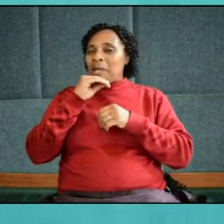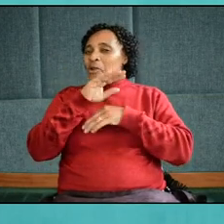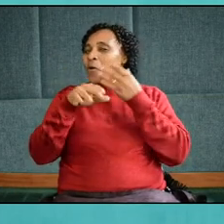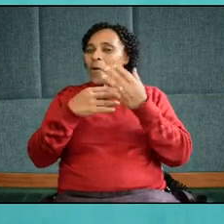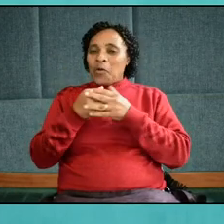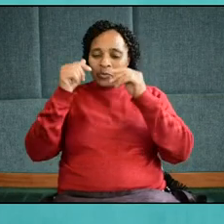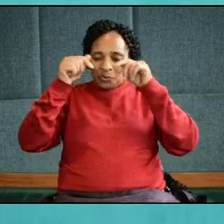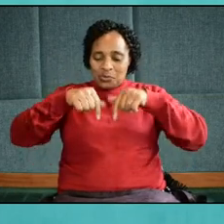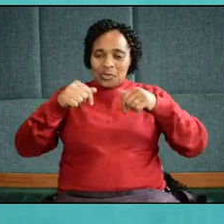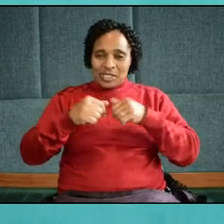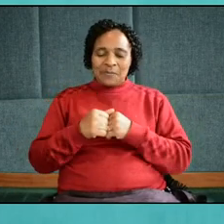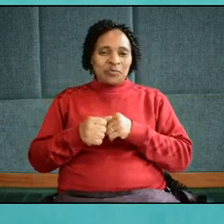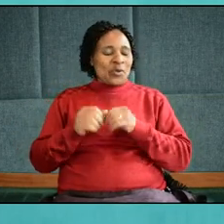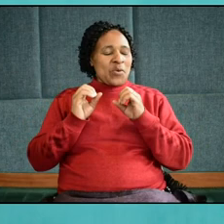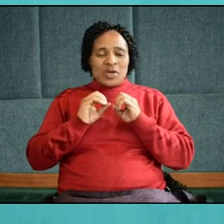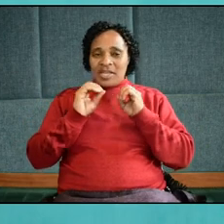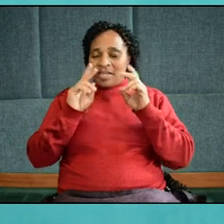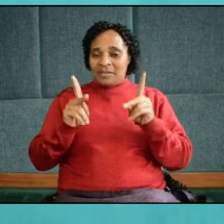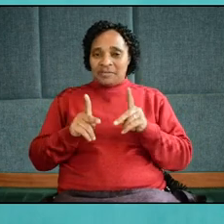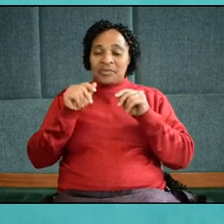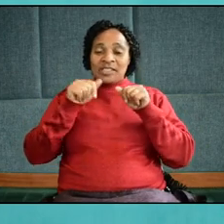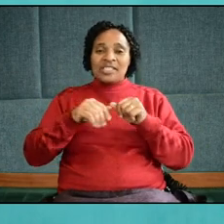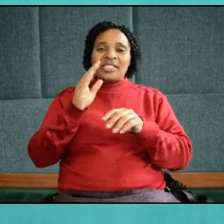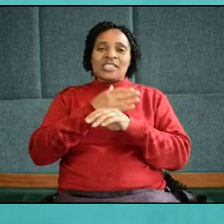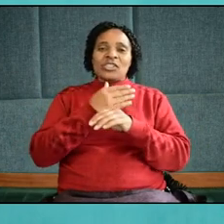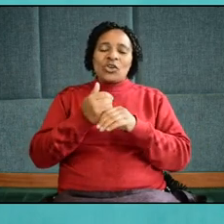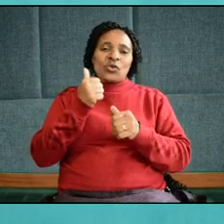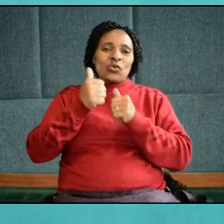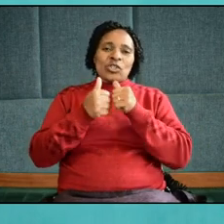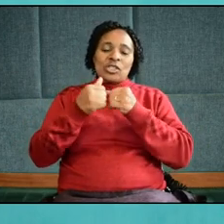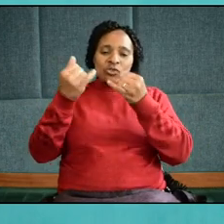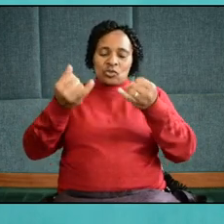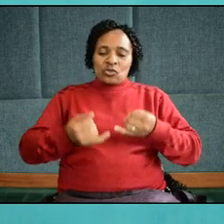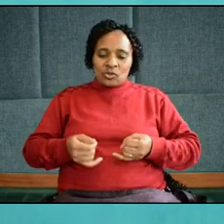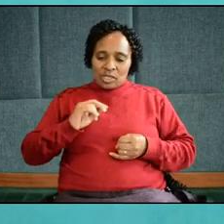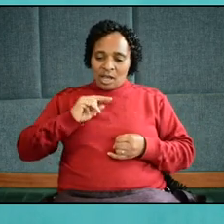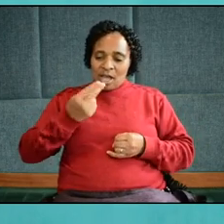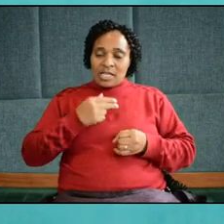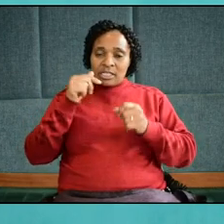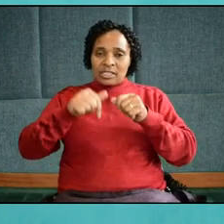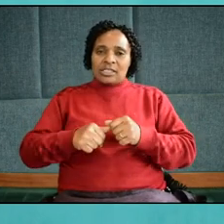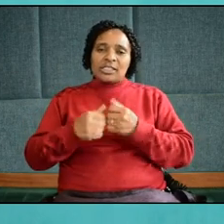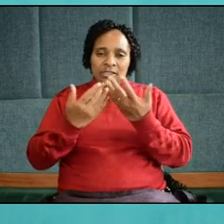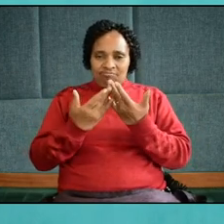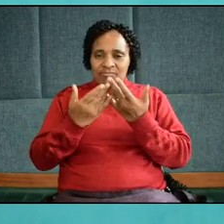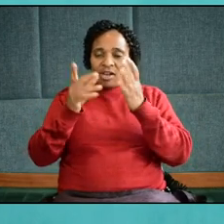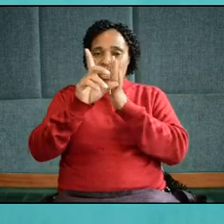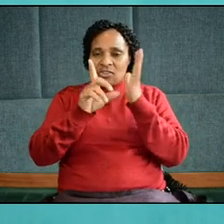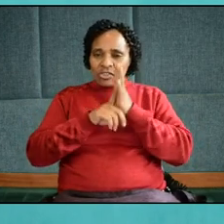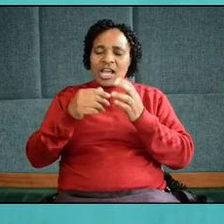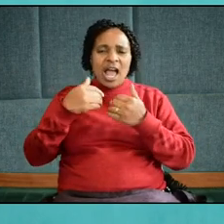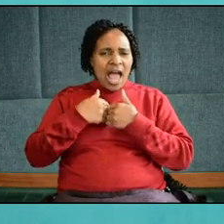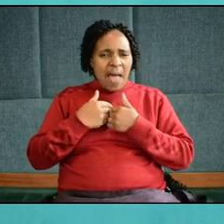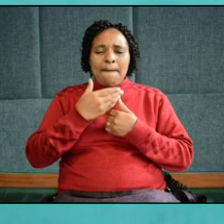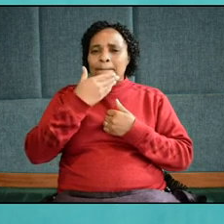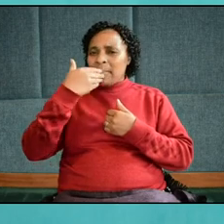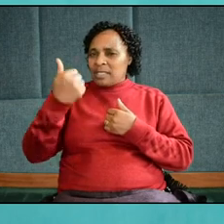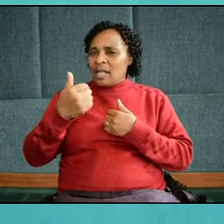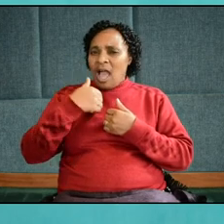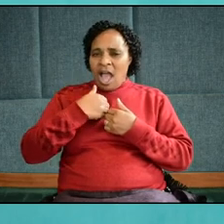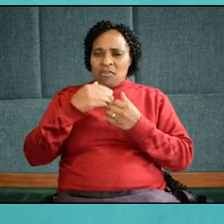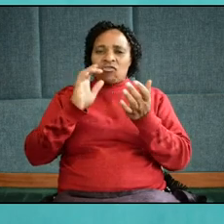right. So as the song that just introduced us to this lesson, I'd rather have Jesus than